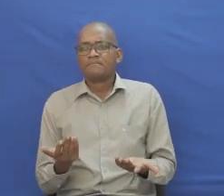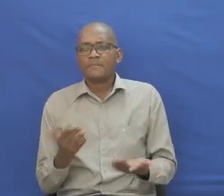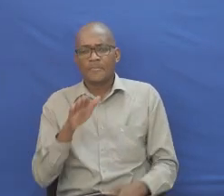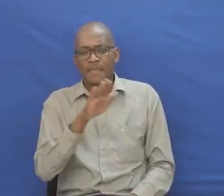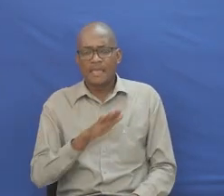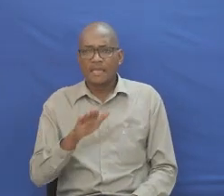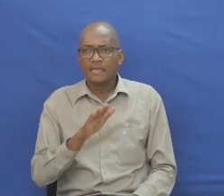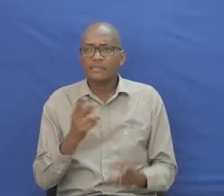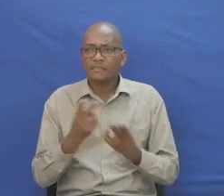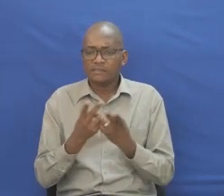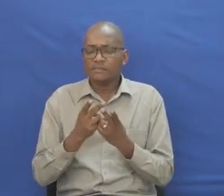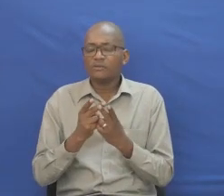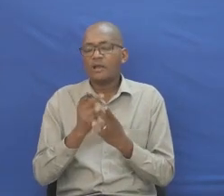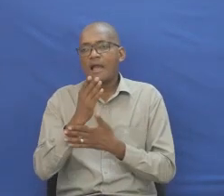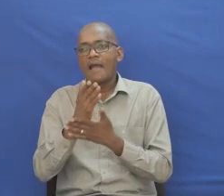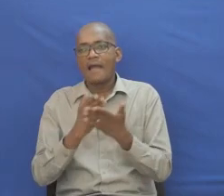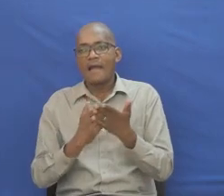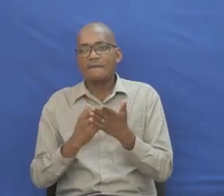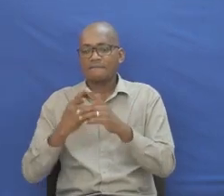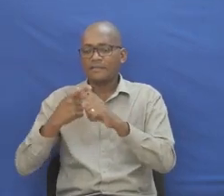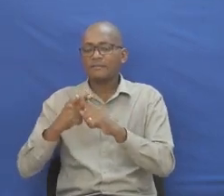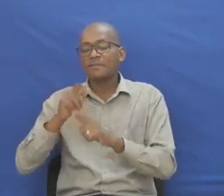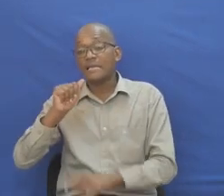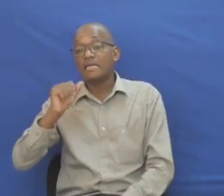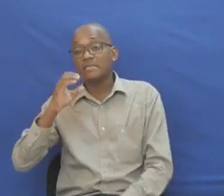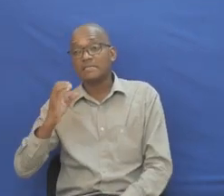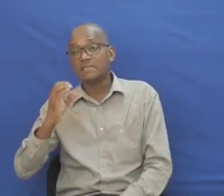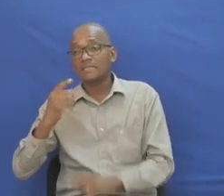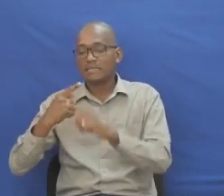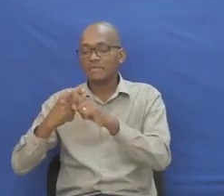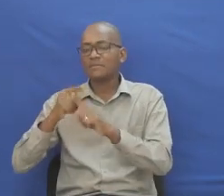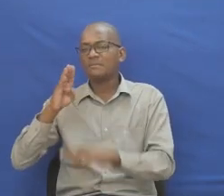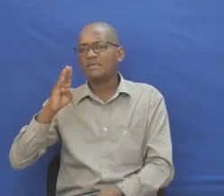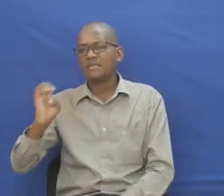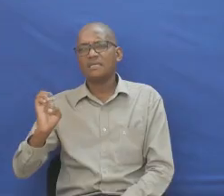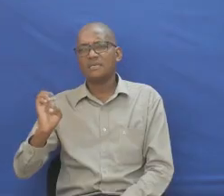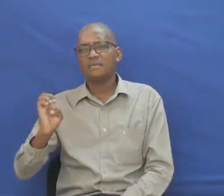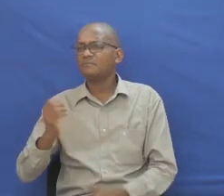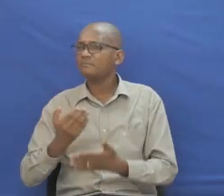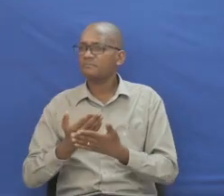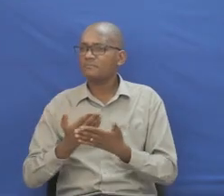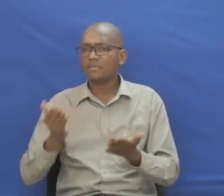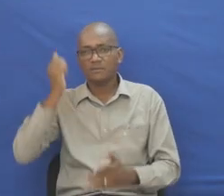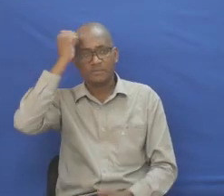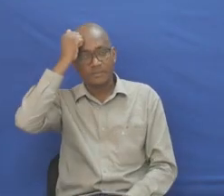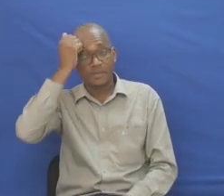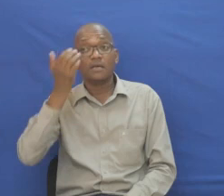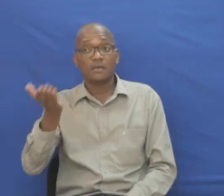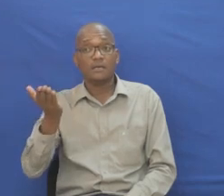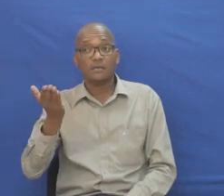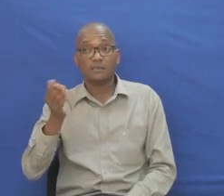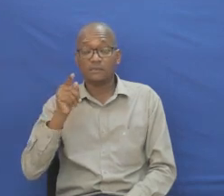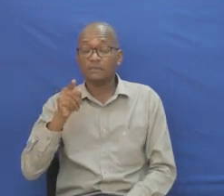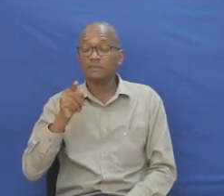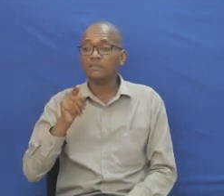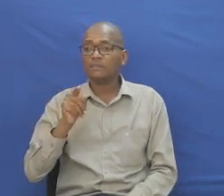areas found by taking a half times AC times BE. But if you remember, this side